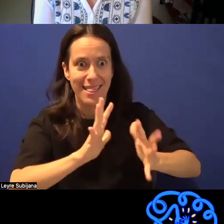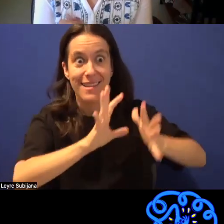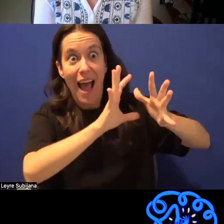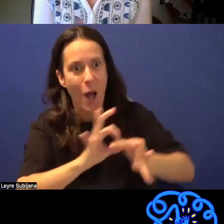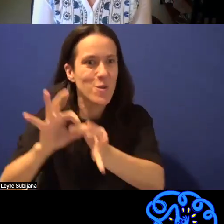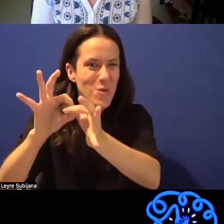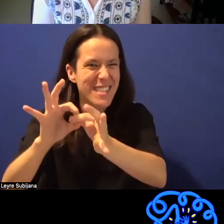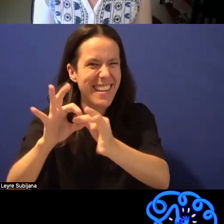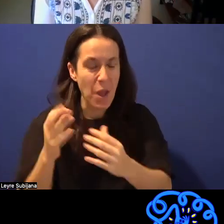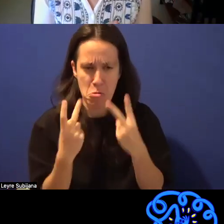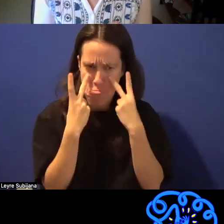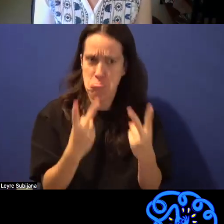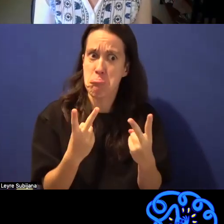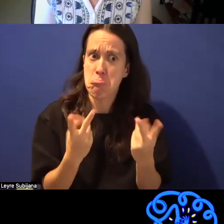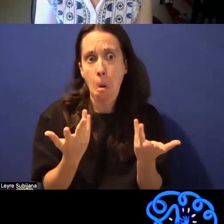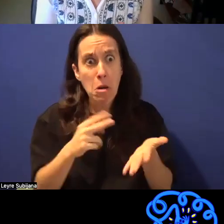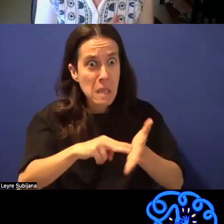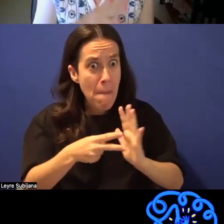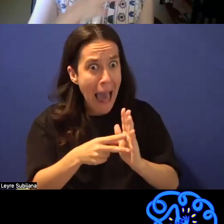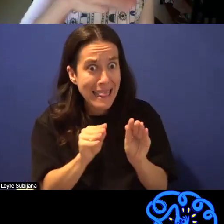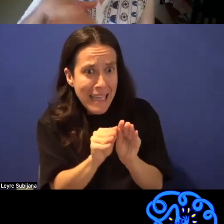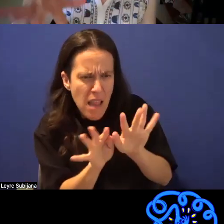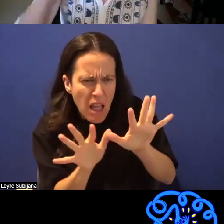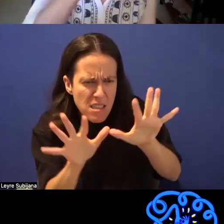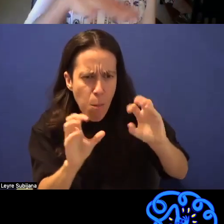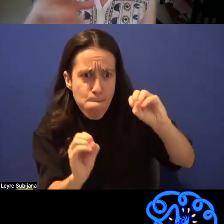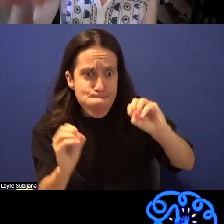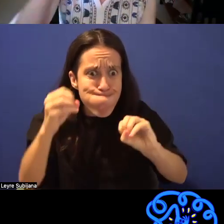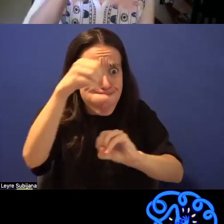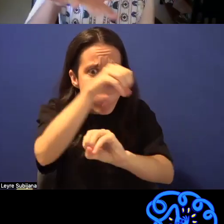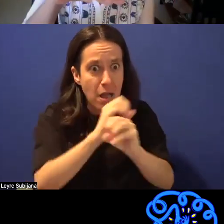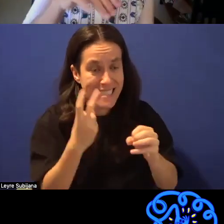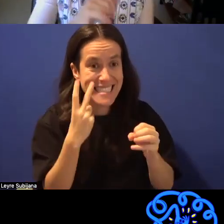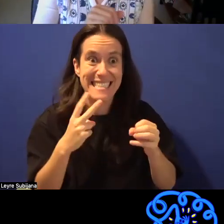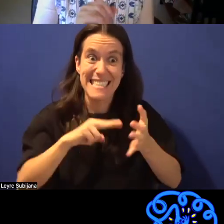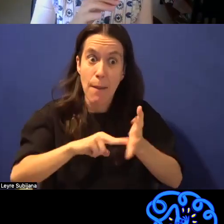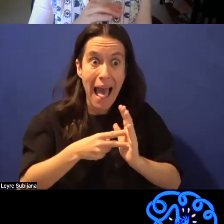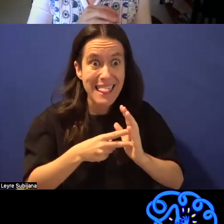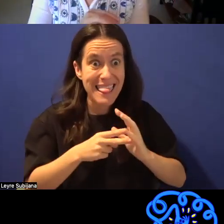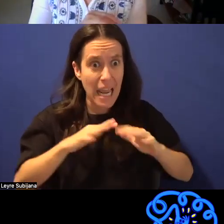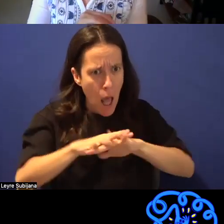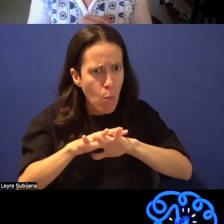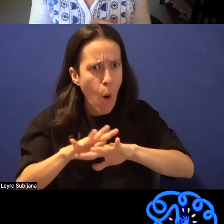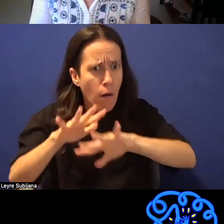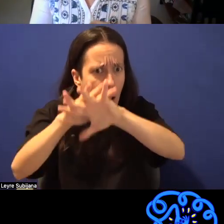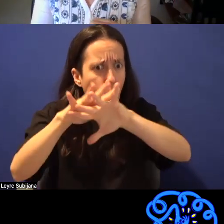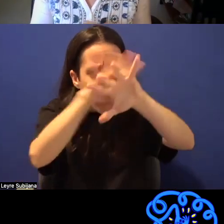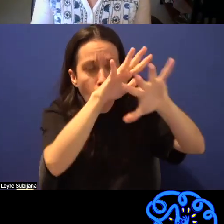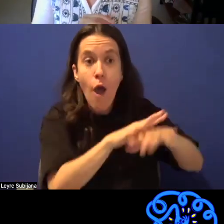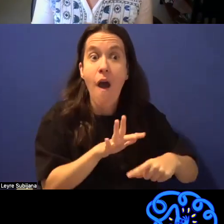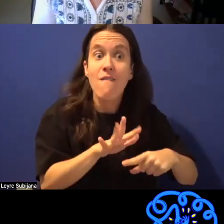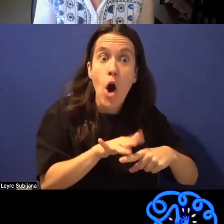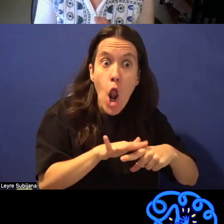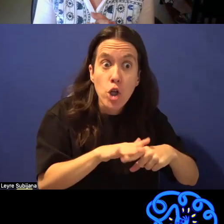as looking at relationships between semantic networks, semantic associations, and phonological networks,